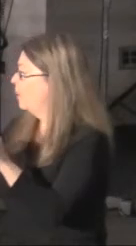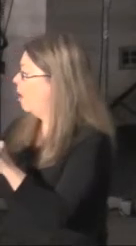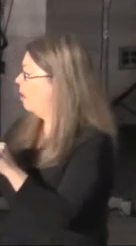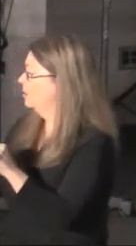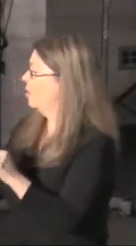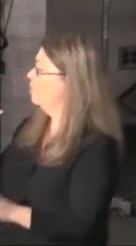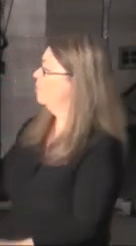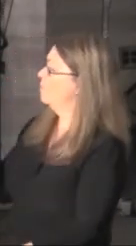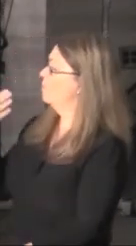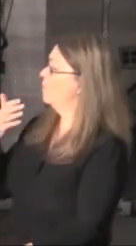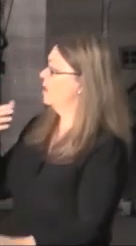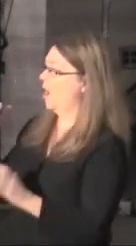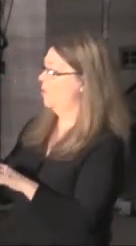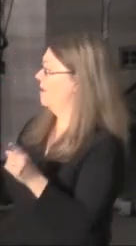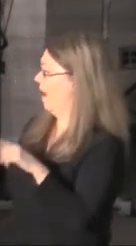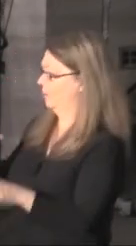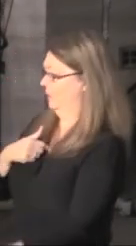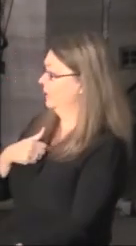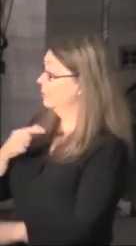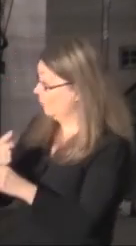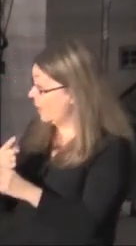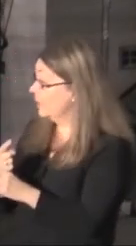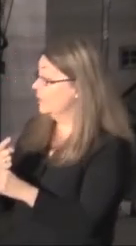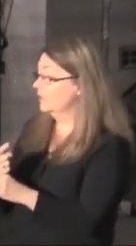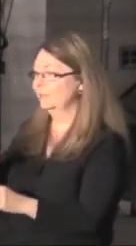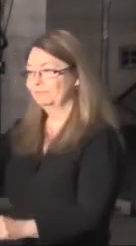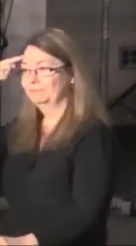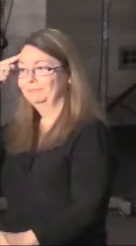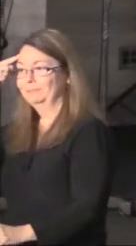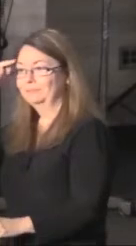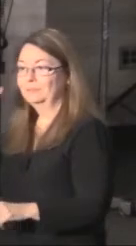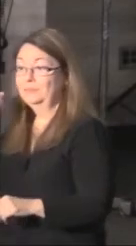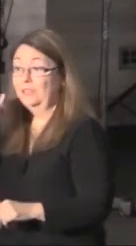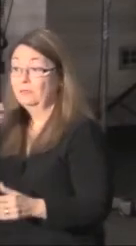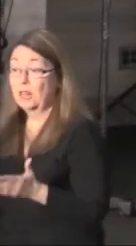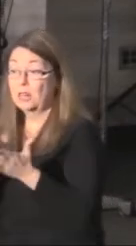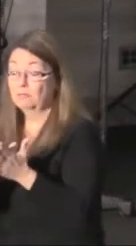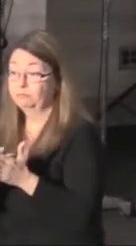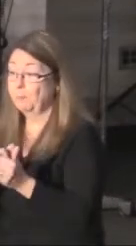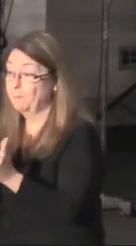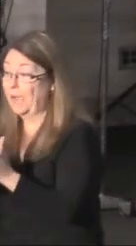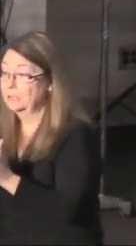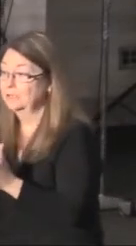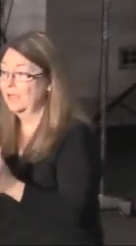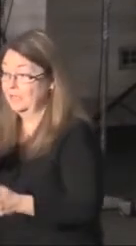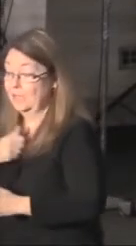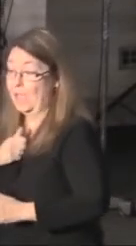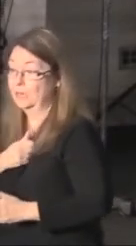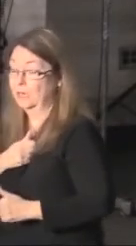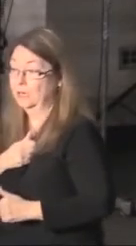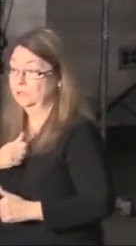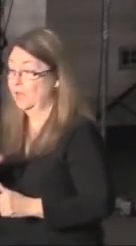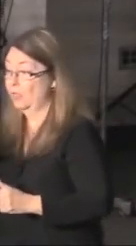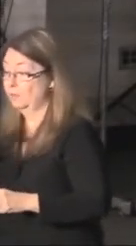man, I don't want that to happen to me. Right? I mean, think about it. If legislation passed in the United States, like Canada and other places